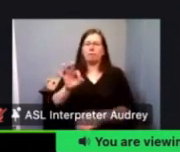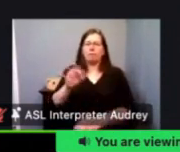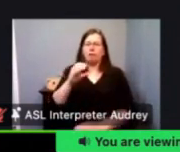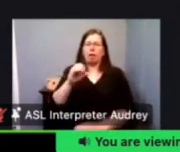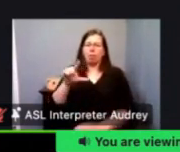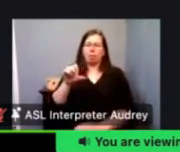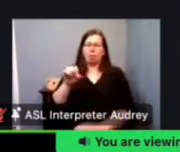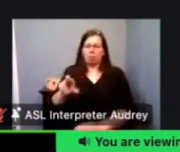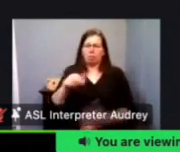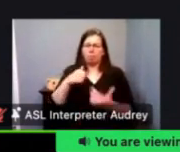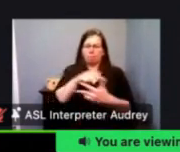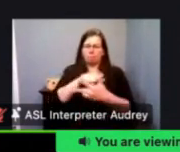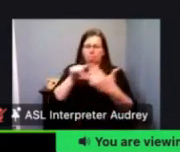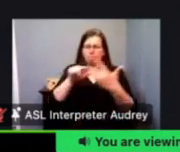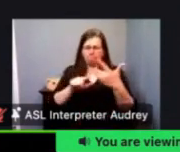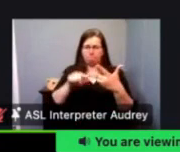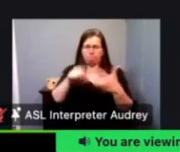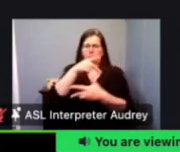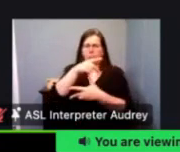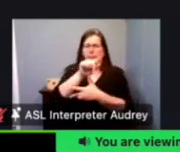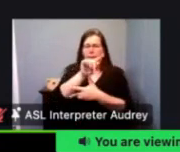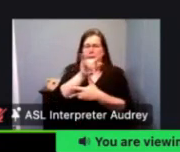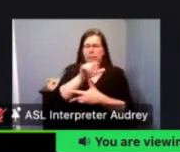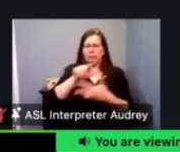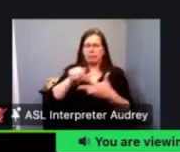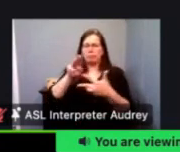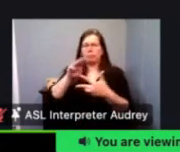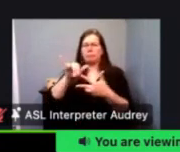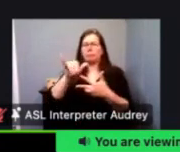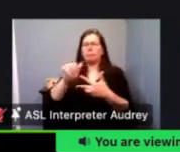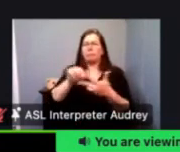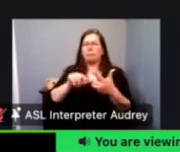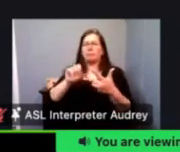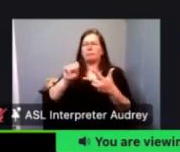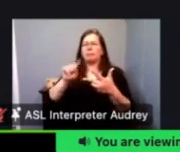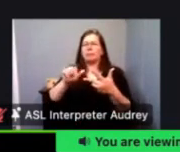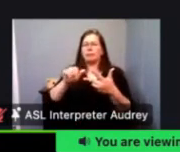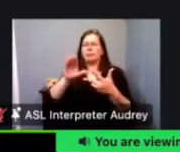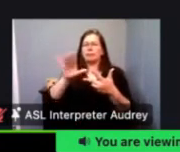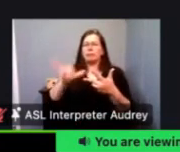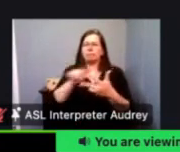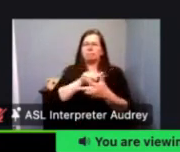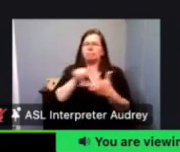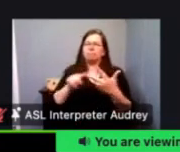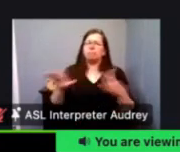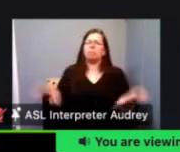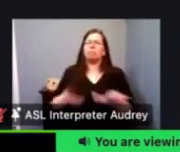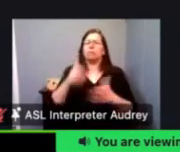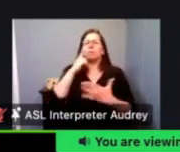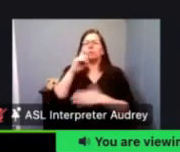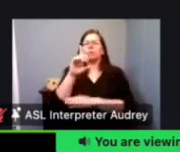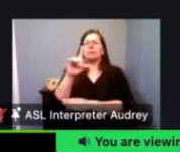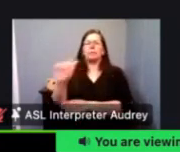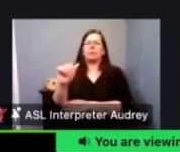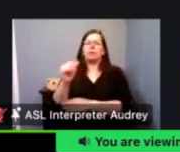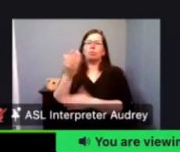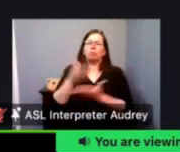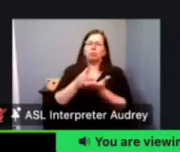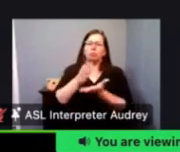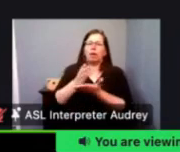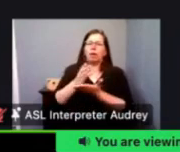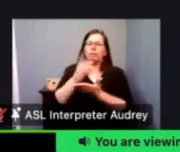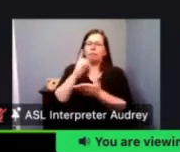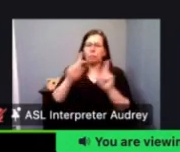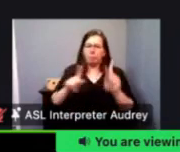Mia Mingus, and Stacey Melbourne. They did this to expand upon the disability rights movement, which established civil rights for people